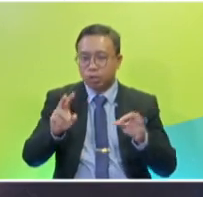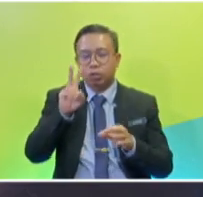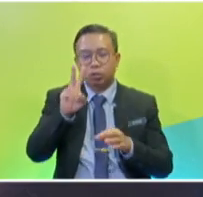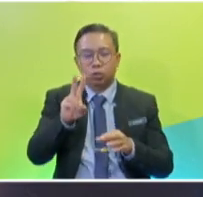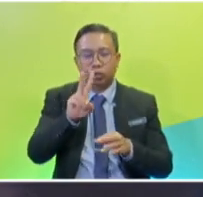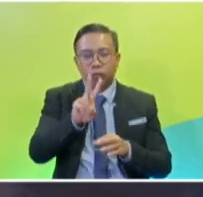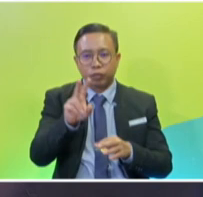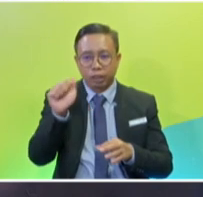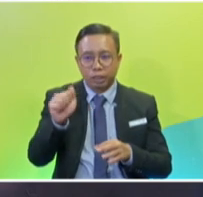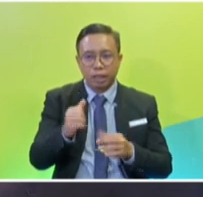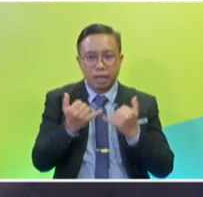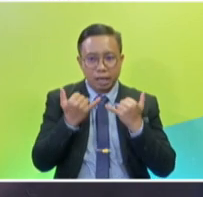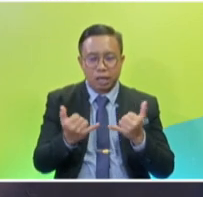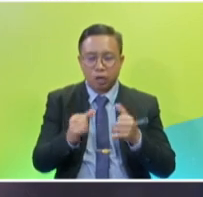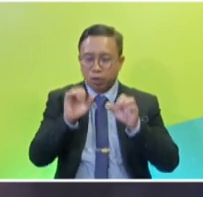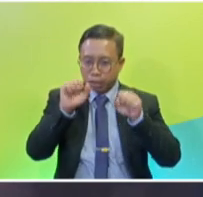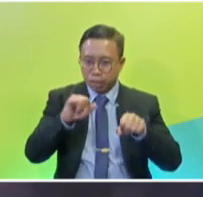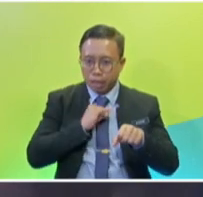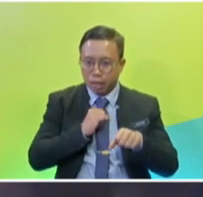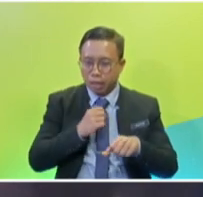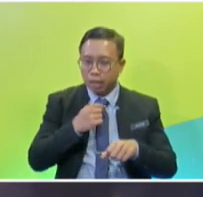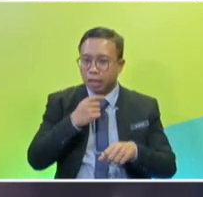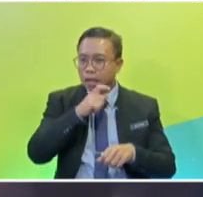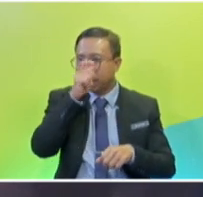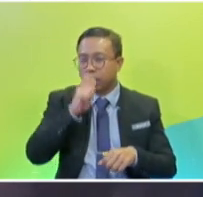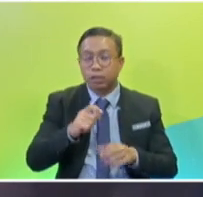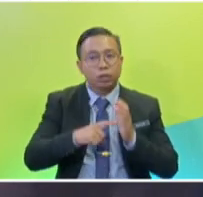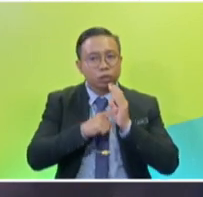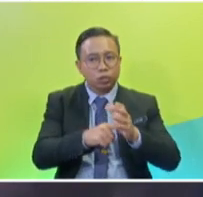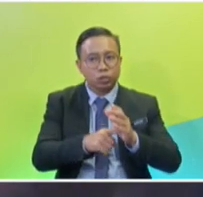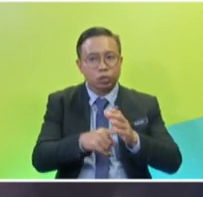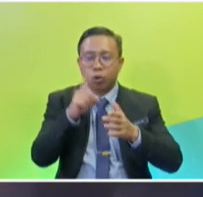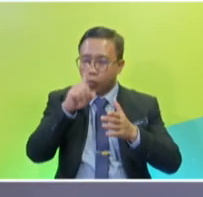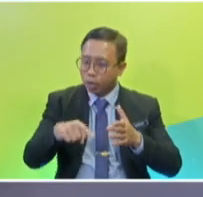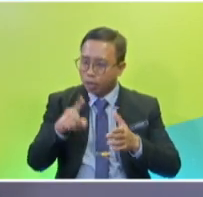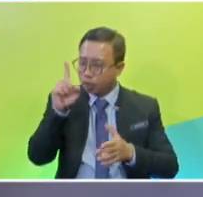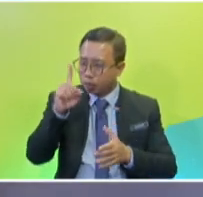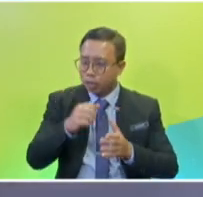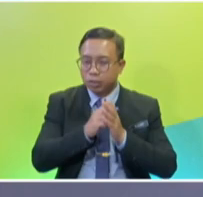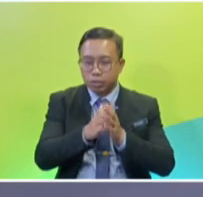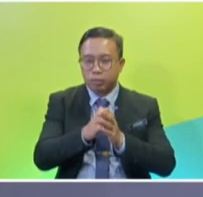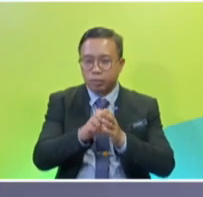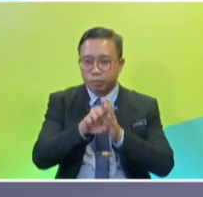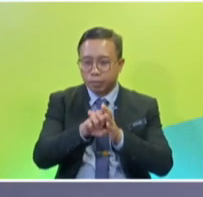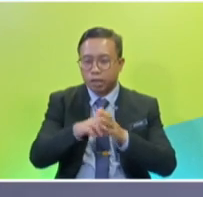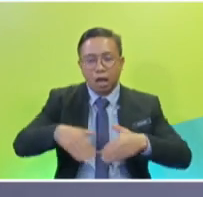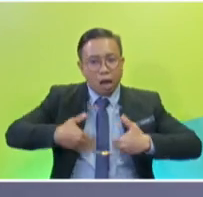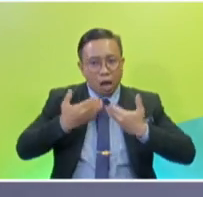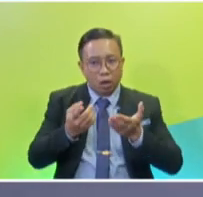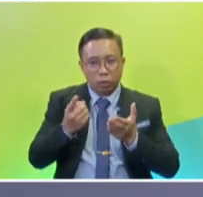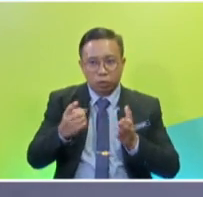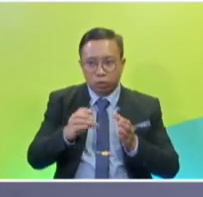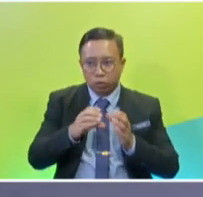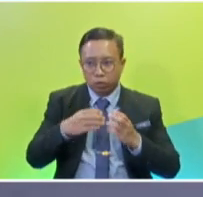VAs. Yes. So now, can I ask one of you to show me one example of how you construct your